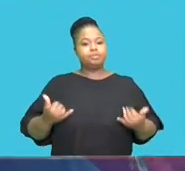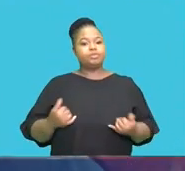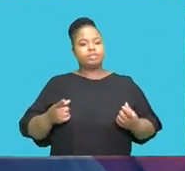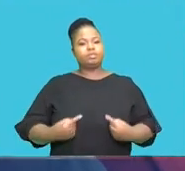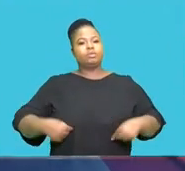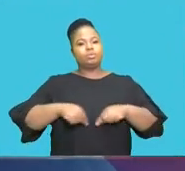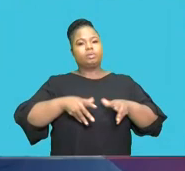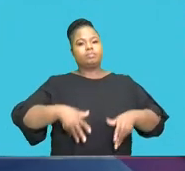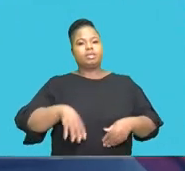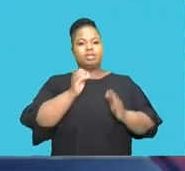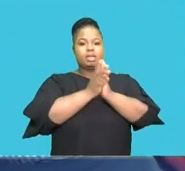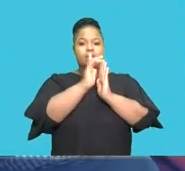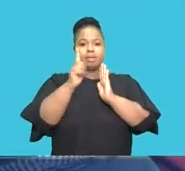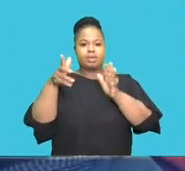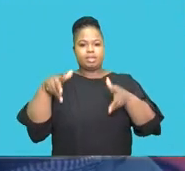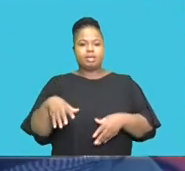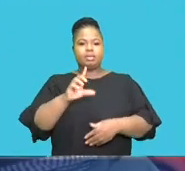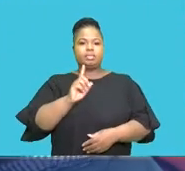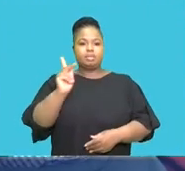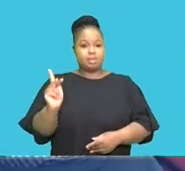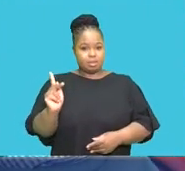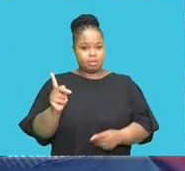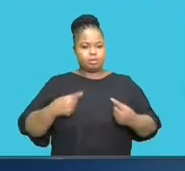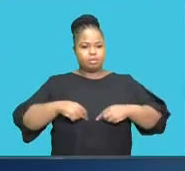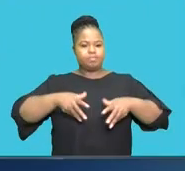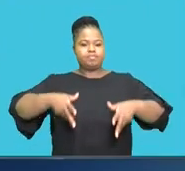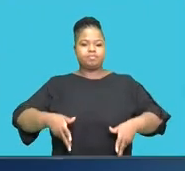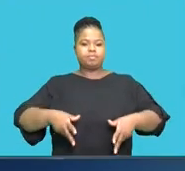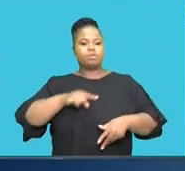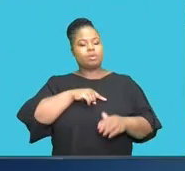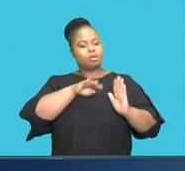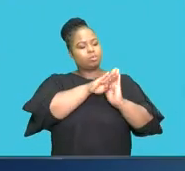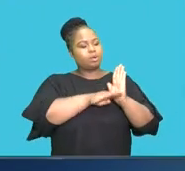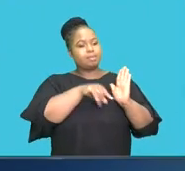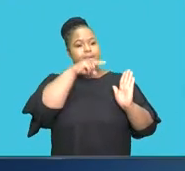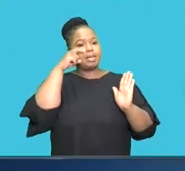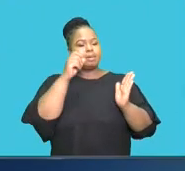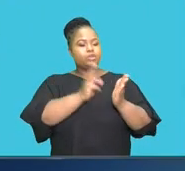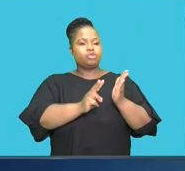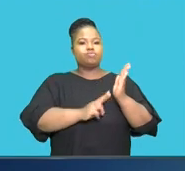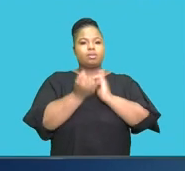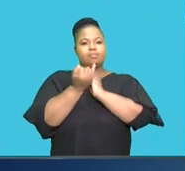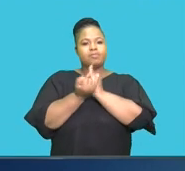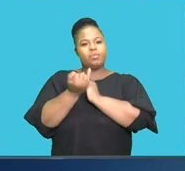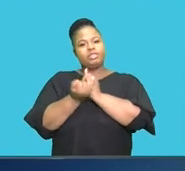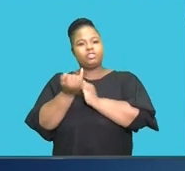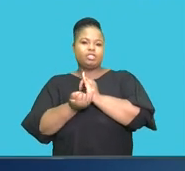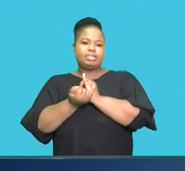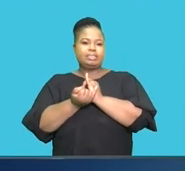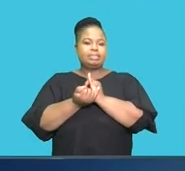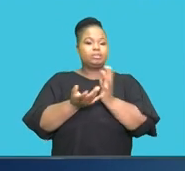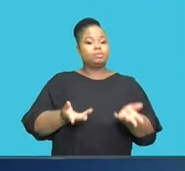the library in Diepkloof. We are here for a program called the Read-a-thon. It's a